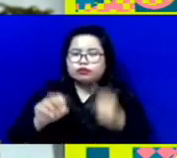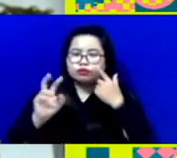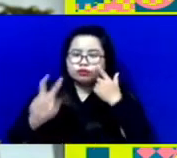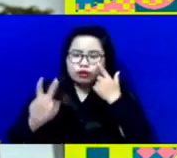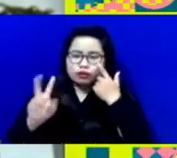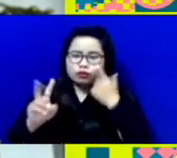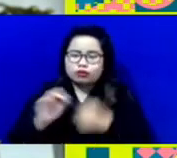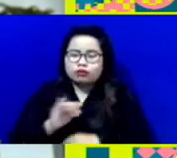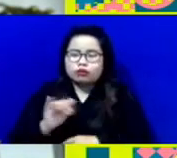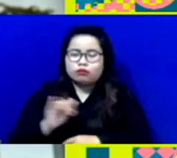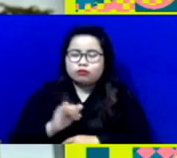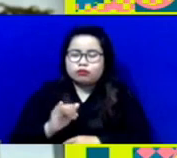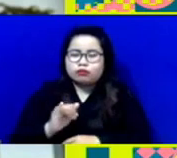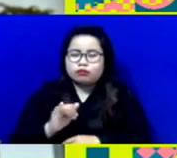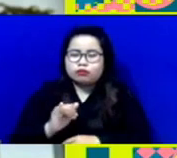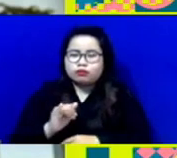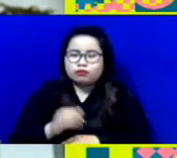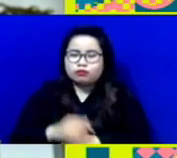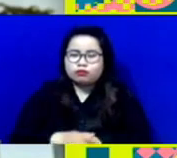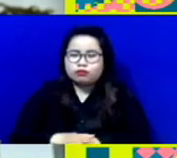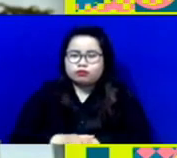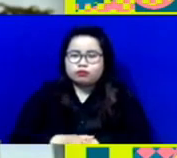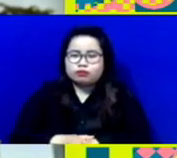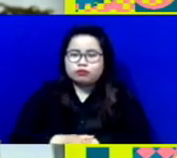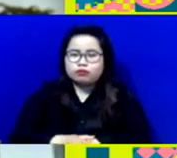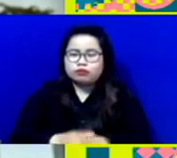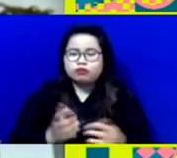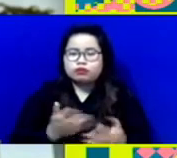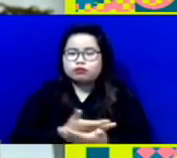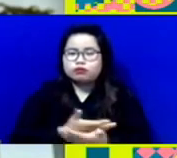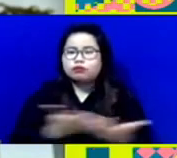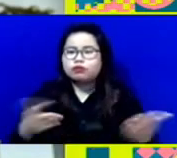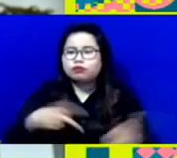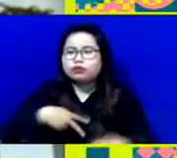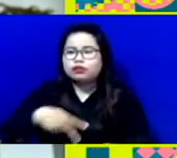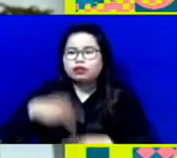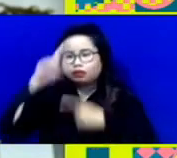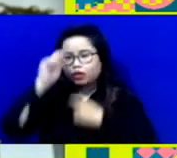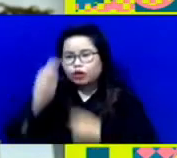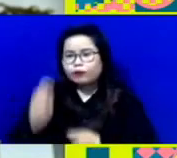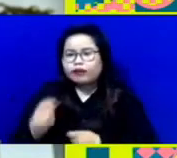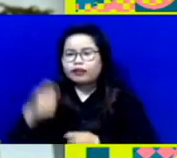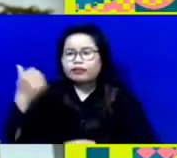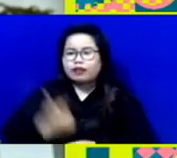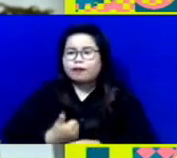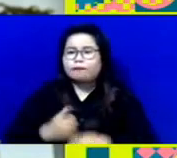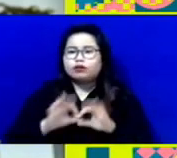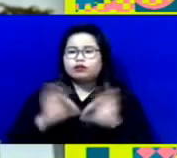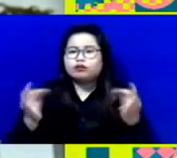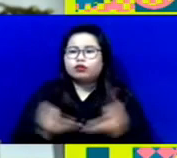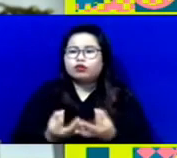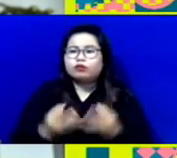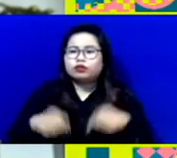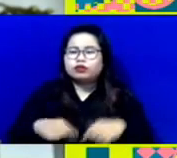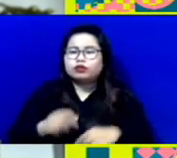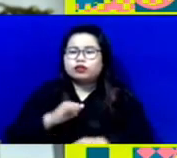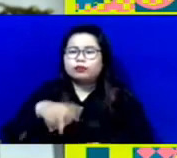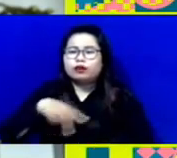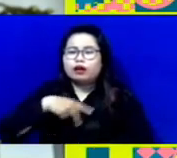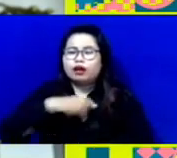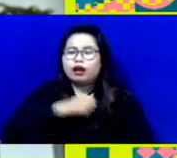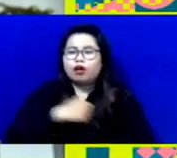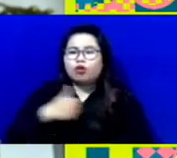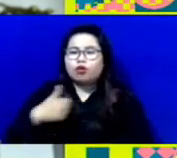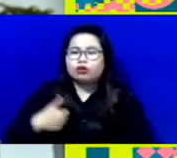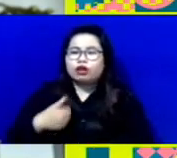guests of these forums, and member of the V20 Founding Circle.